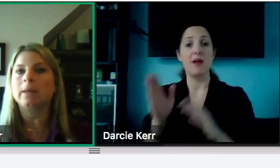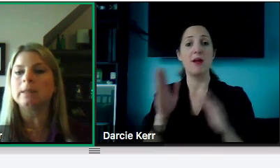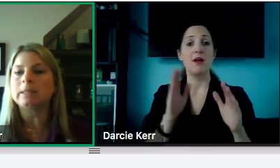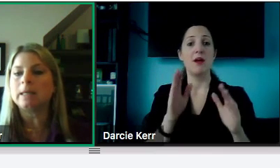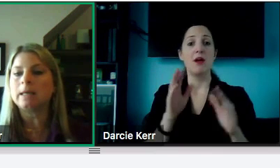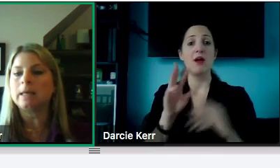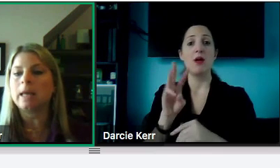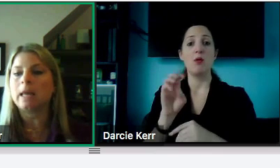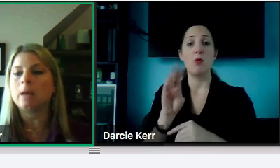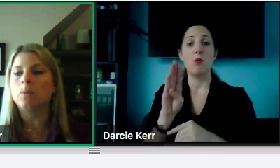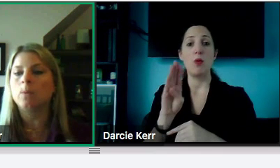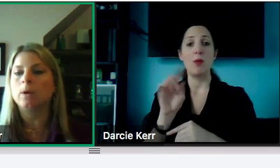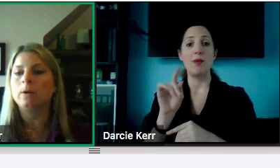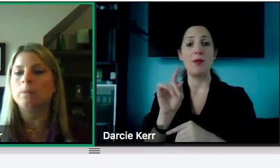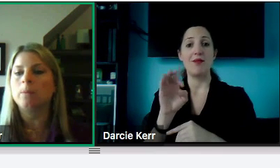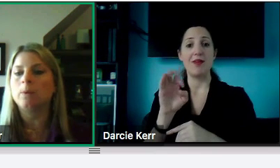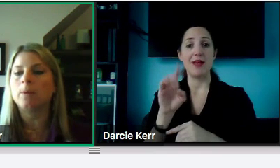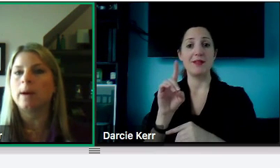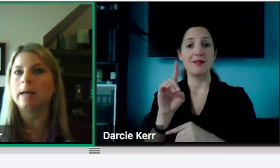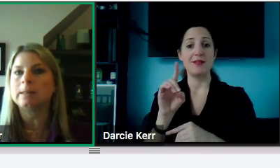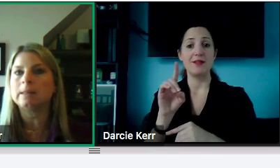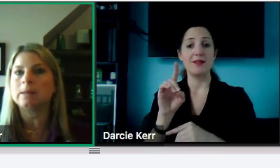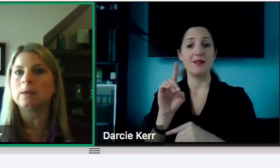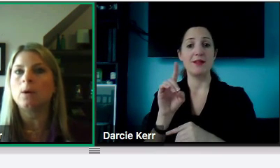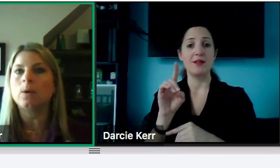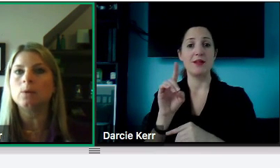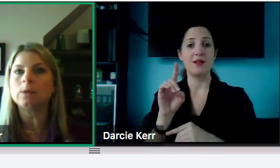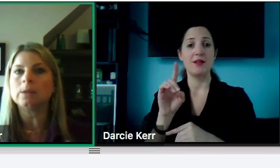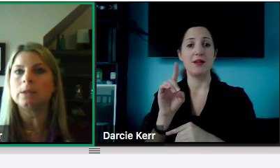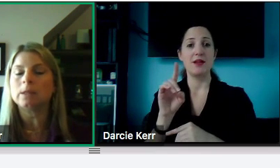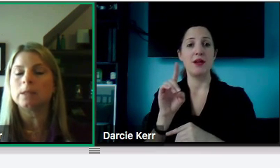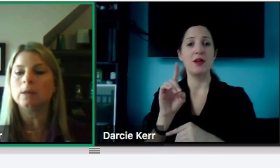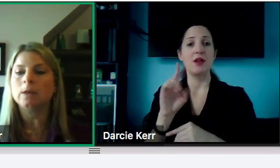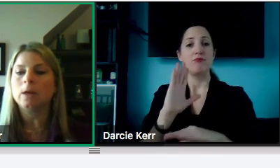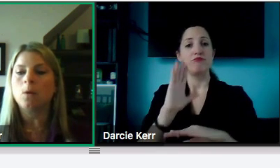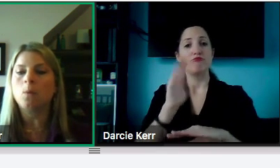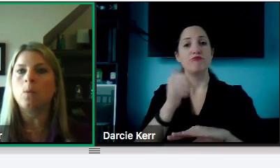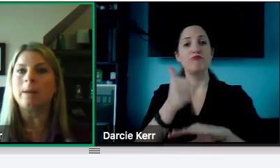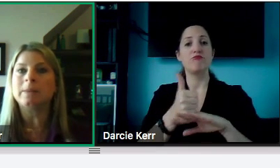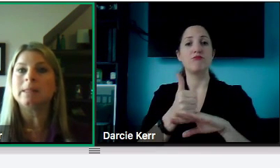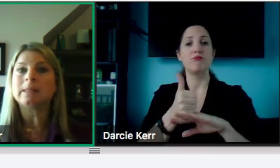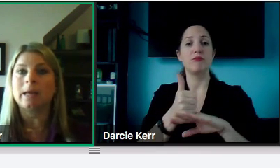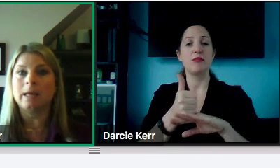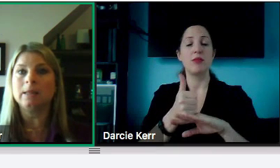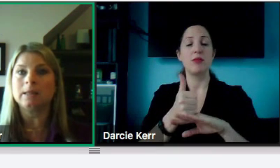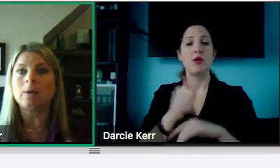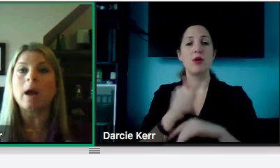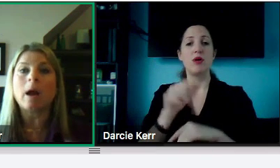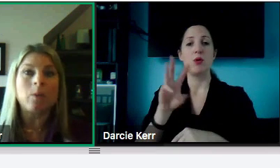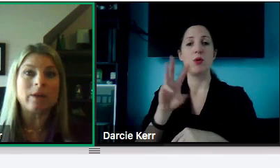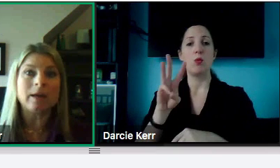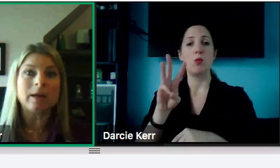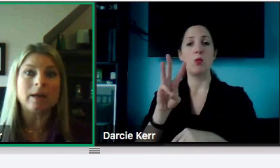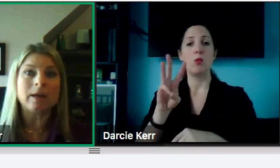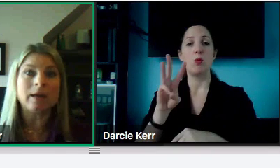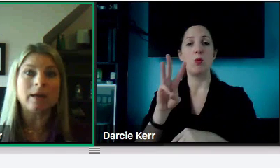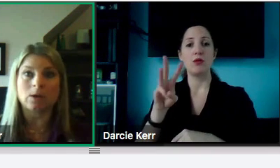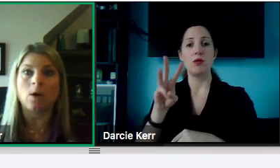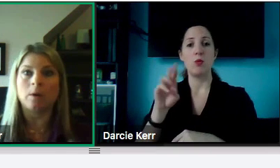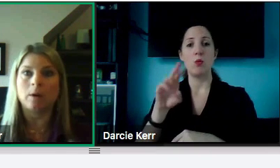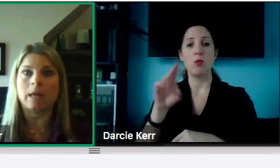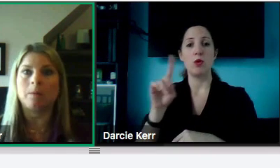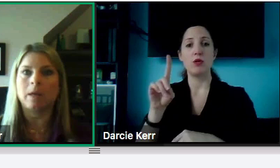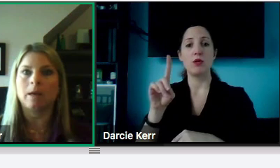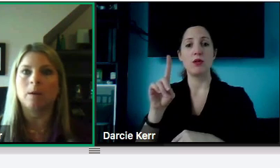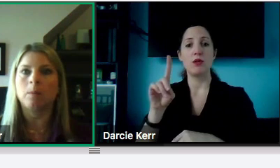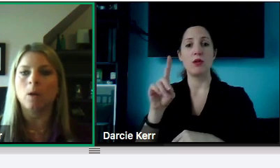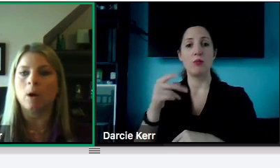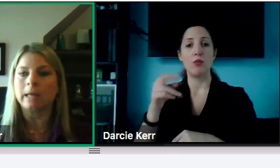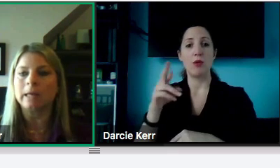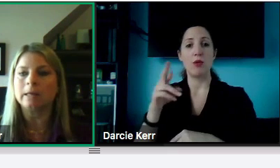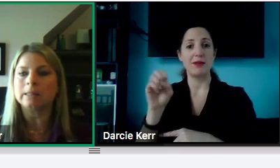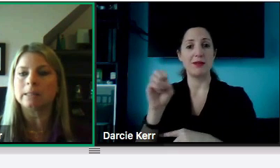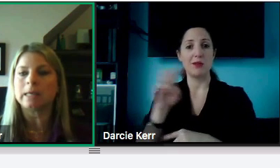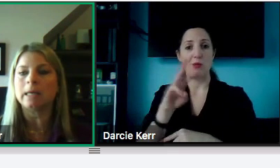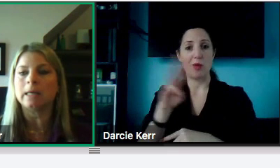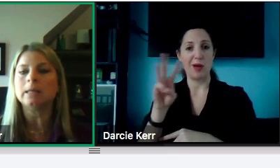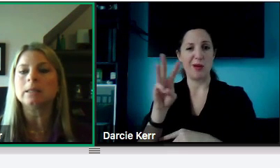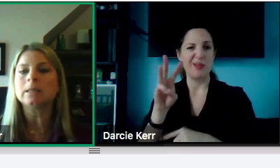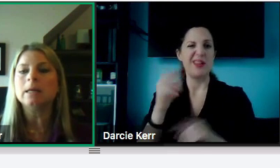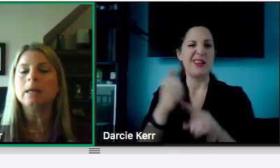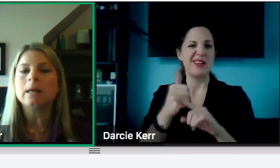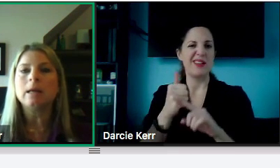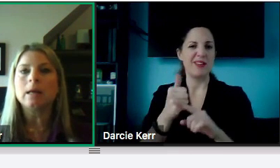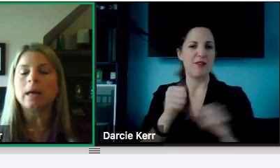they're building a WordPress hosted website with an emphasis on it being a